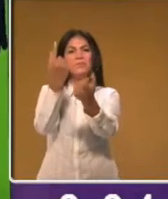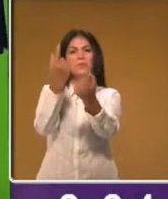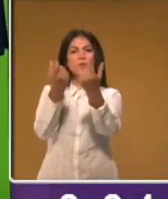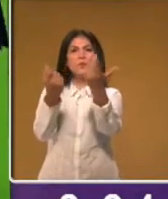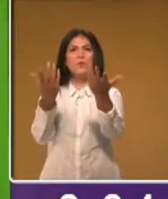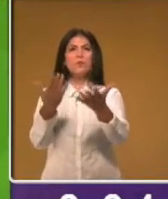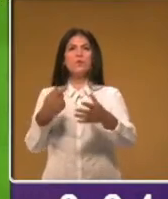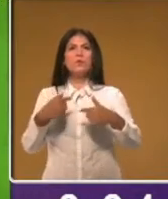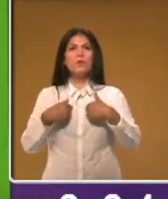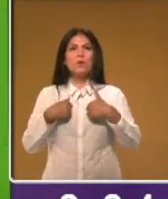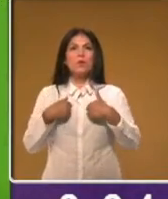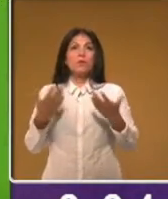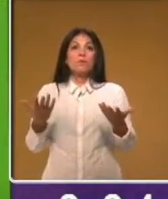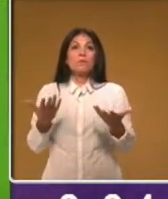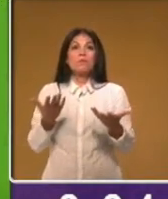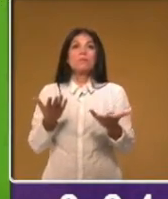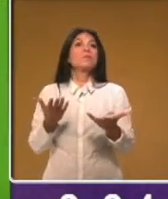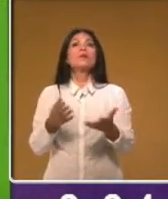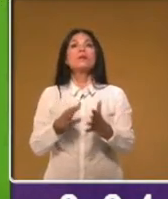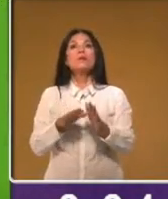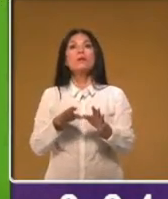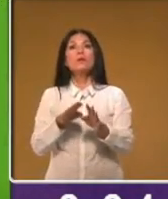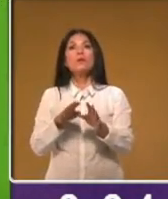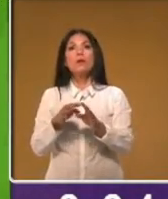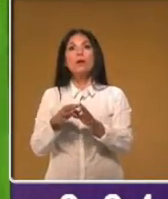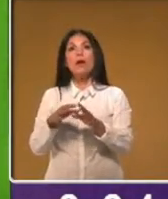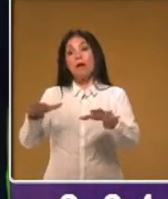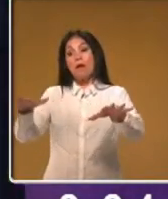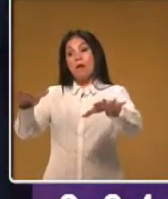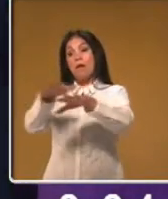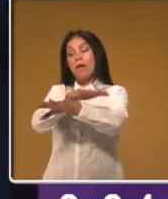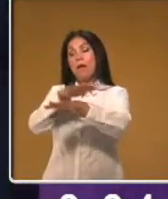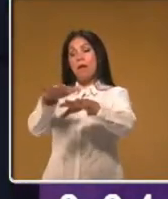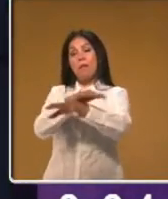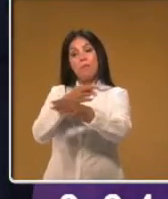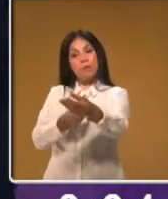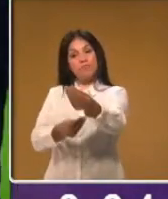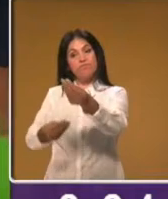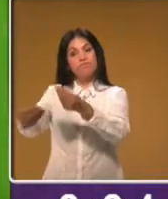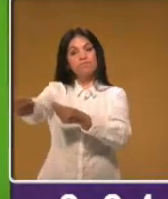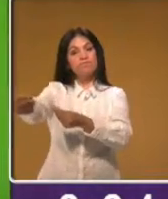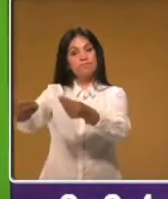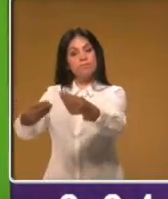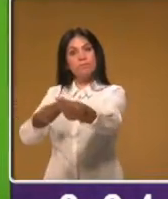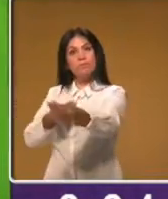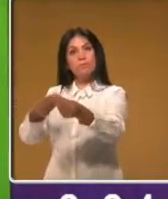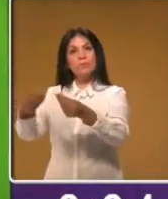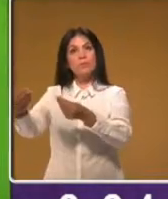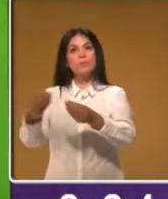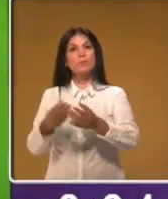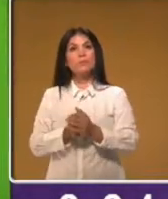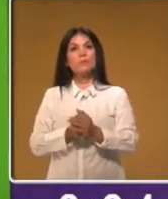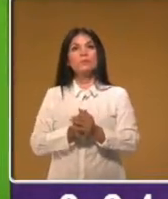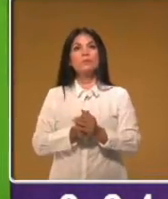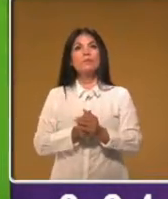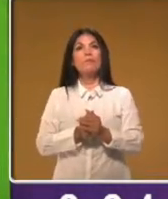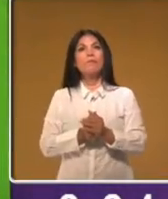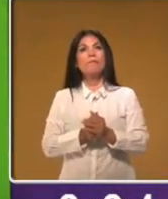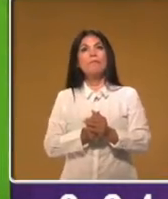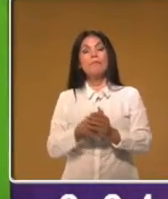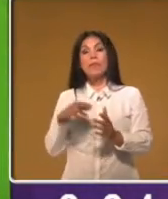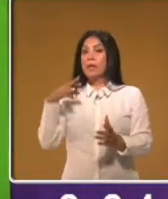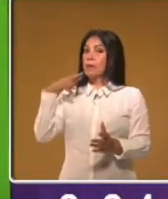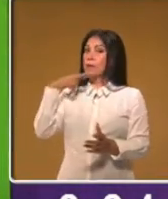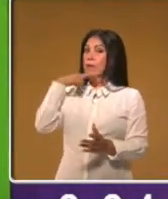Pardon me for this, but I will change the soap immediately. I express that we are